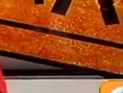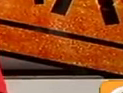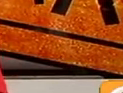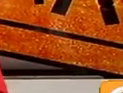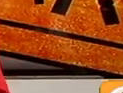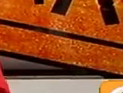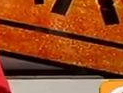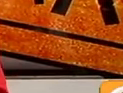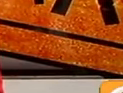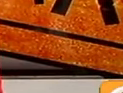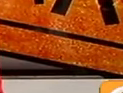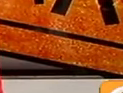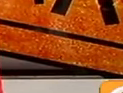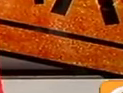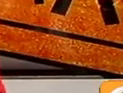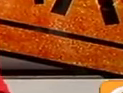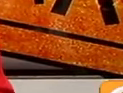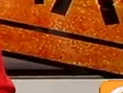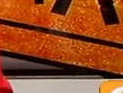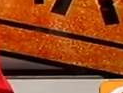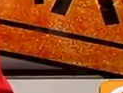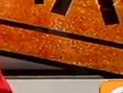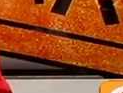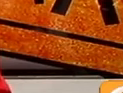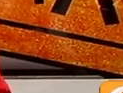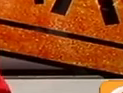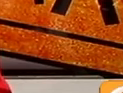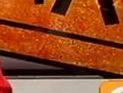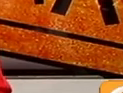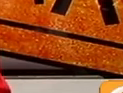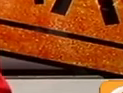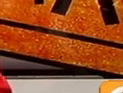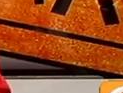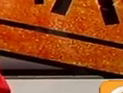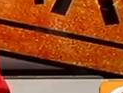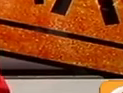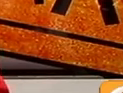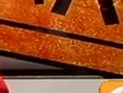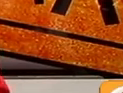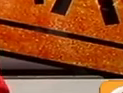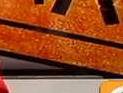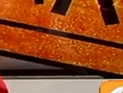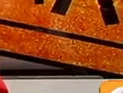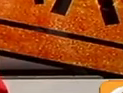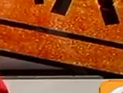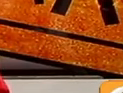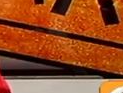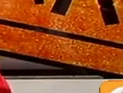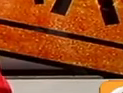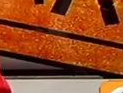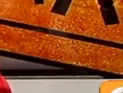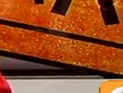like a dream because up until then, COVID-19 had been a distant echo ringing somewhere between China and